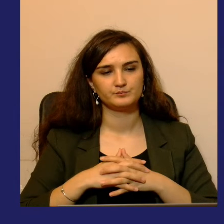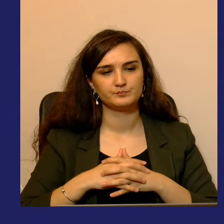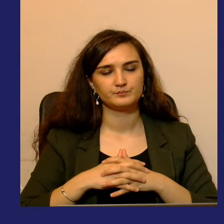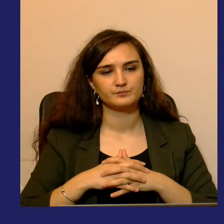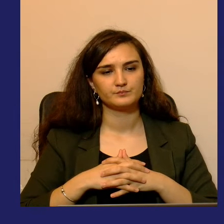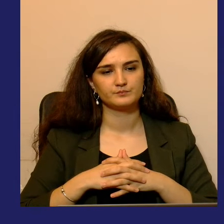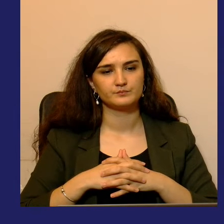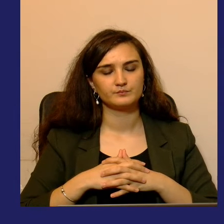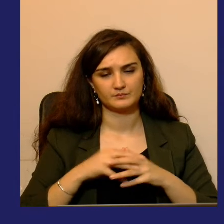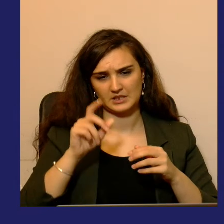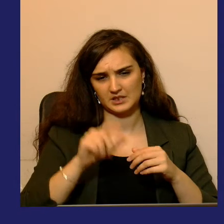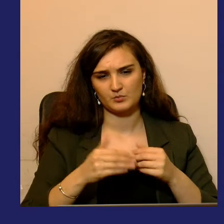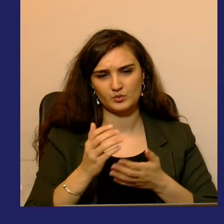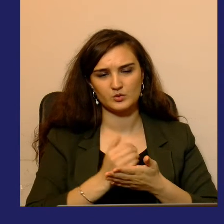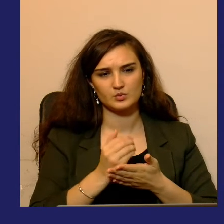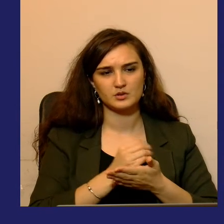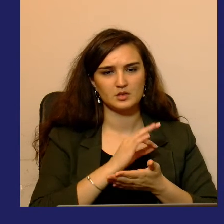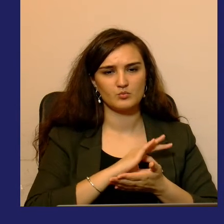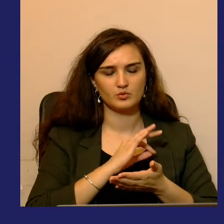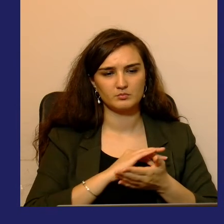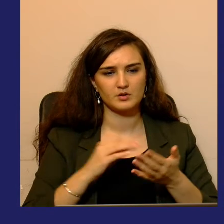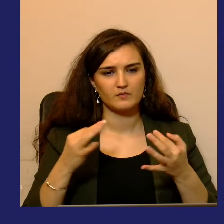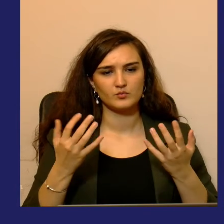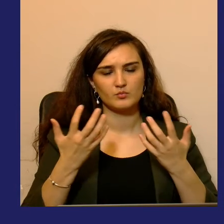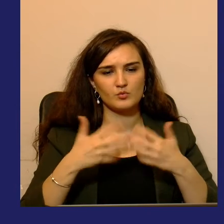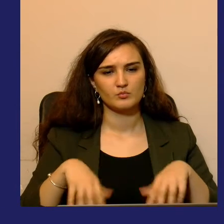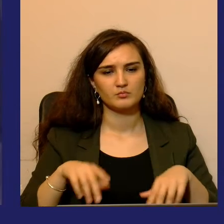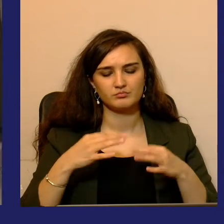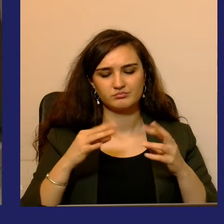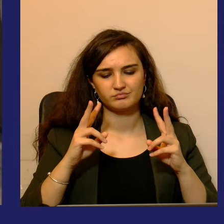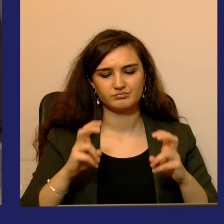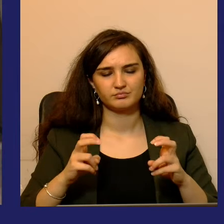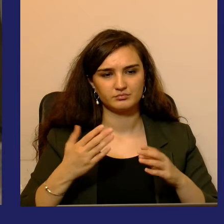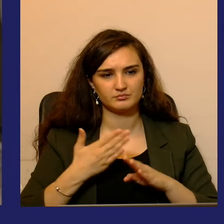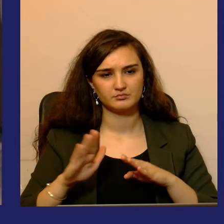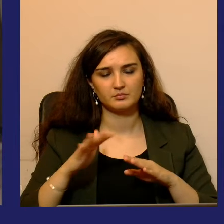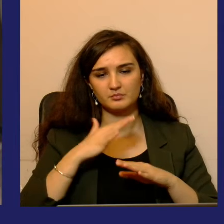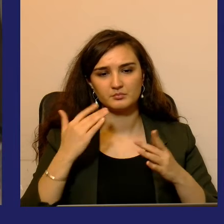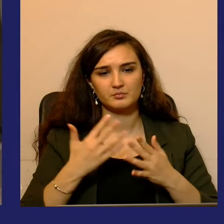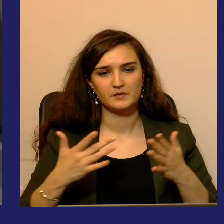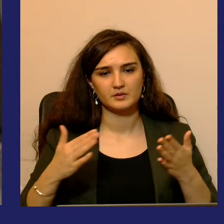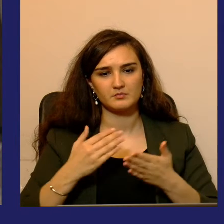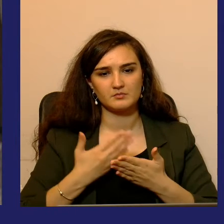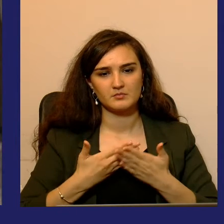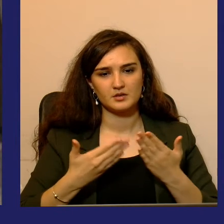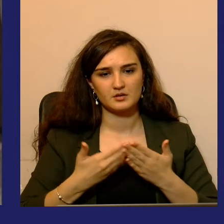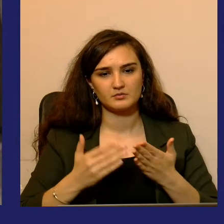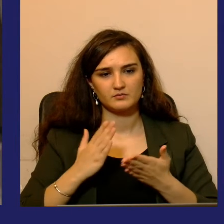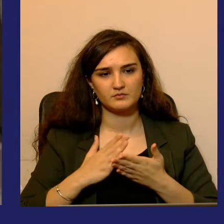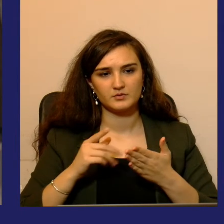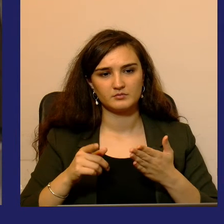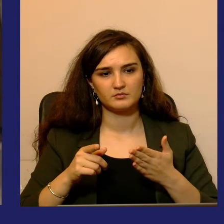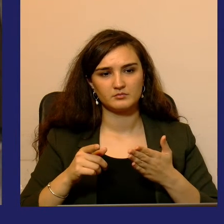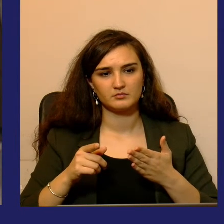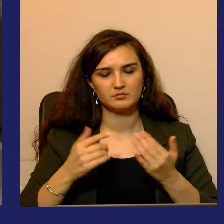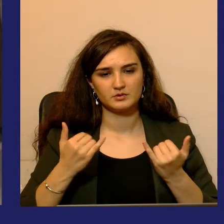so many channels for this all to flow through during these elections. I think we'll pivot to Mexico,